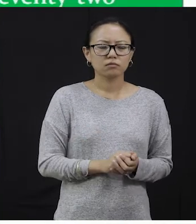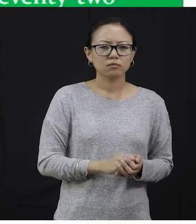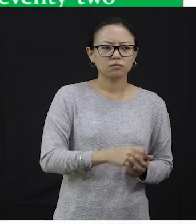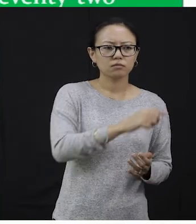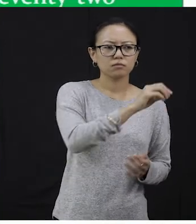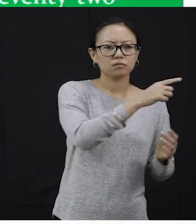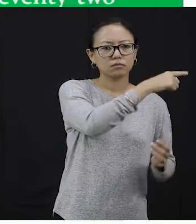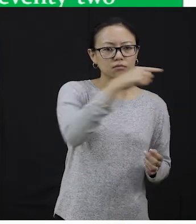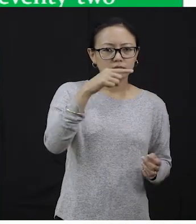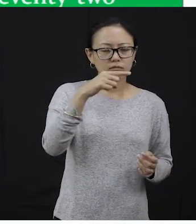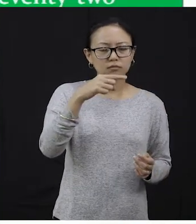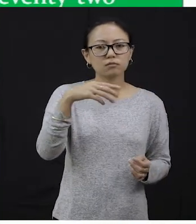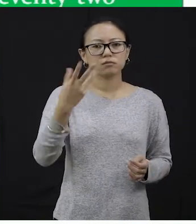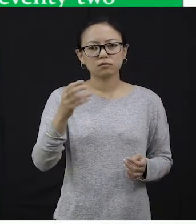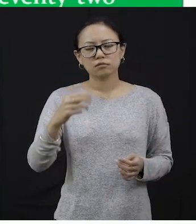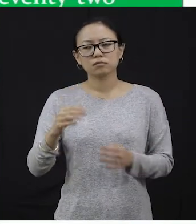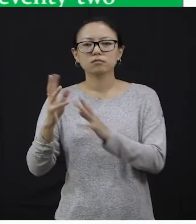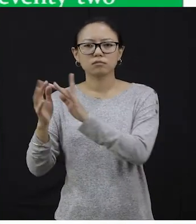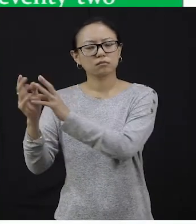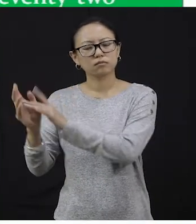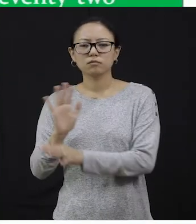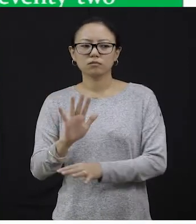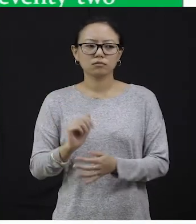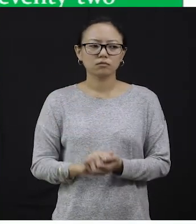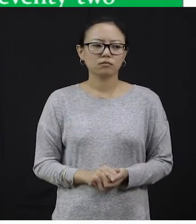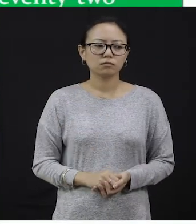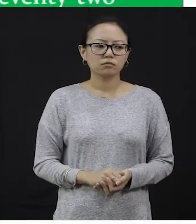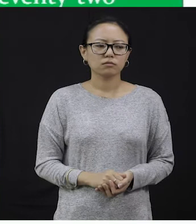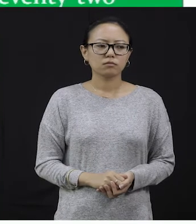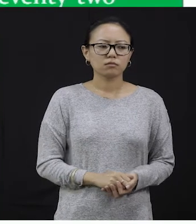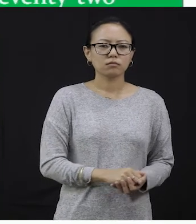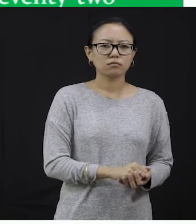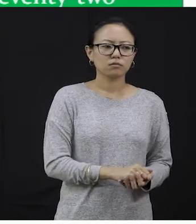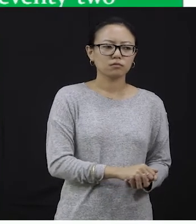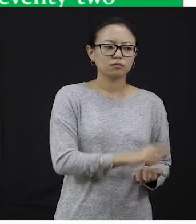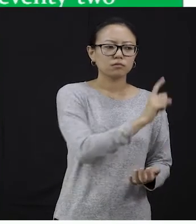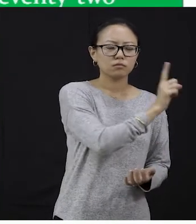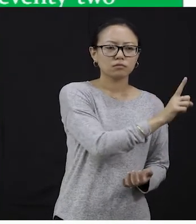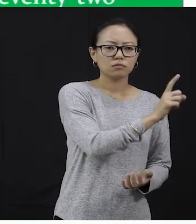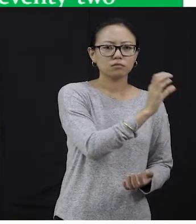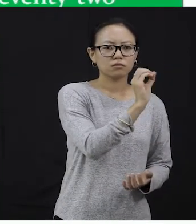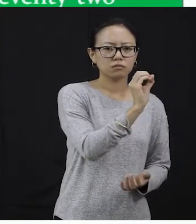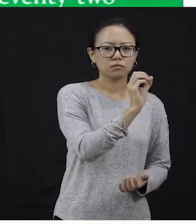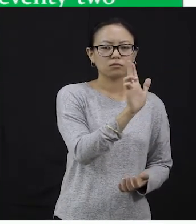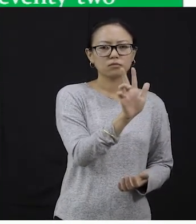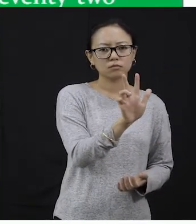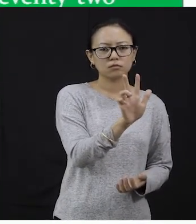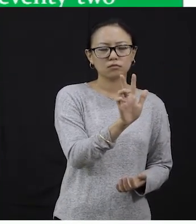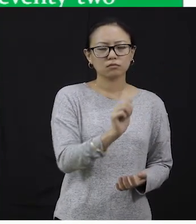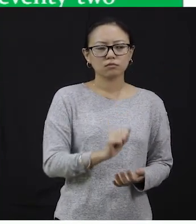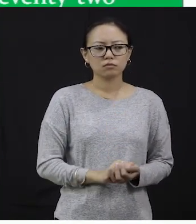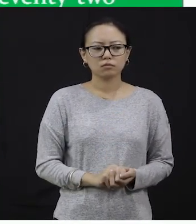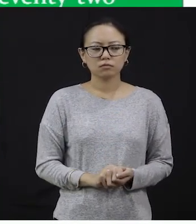blank. So we will do that one. So if you read the right column, it is written 108. Okay,